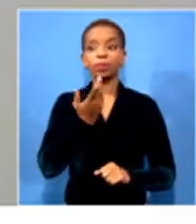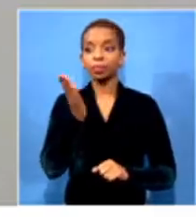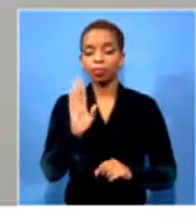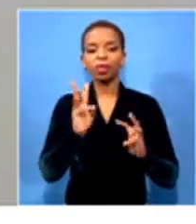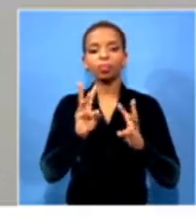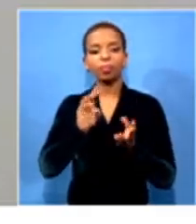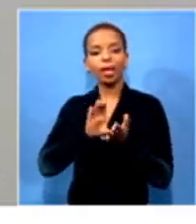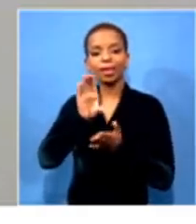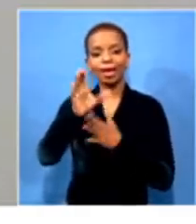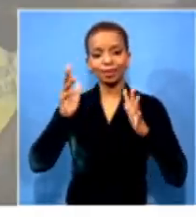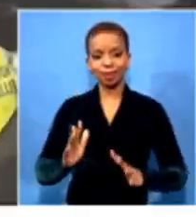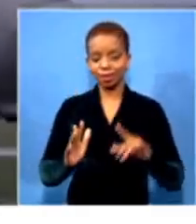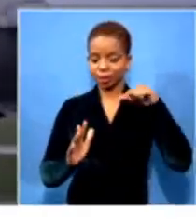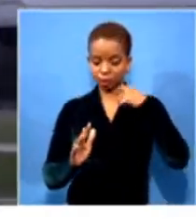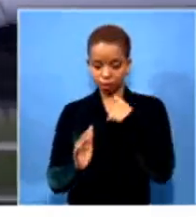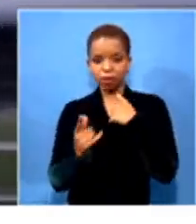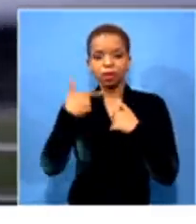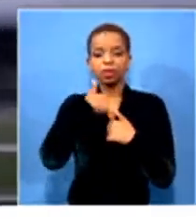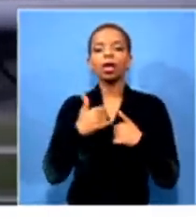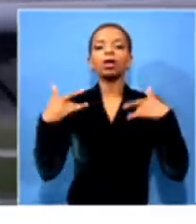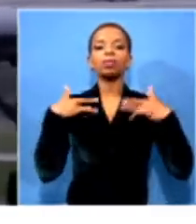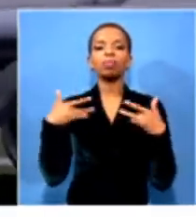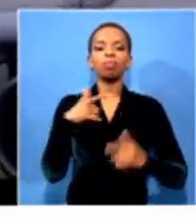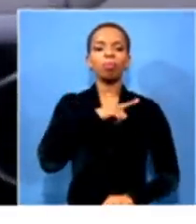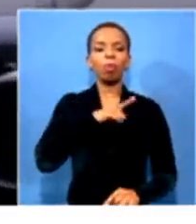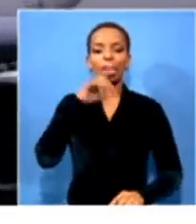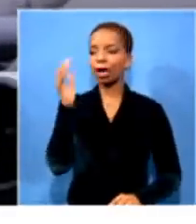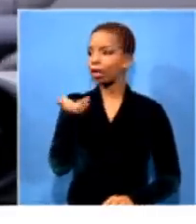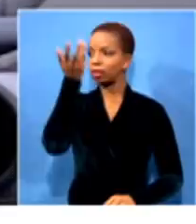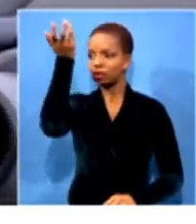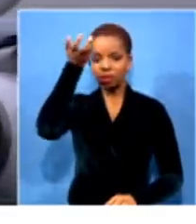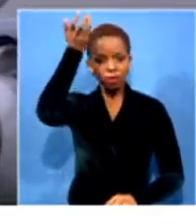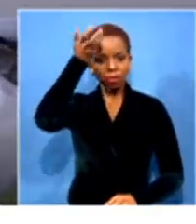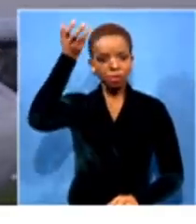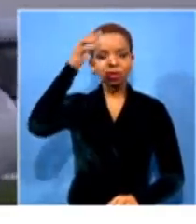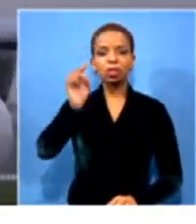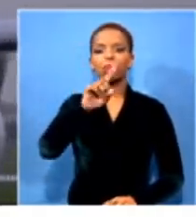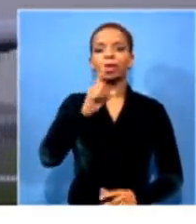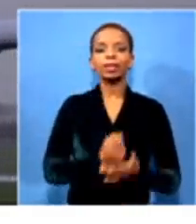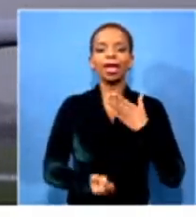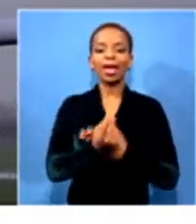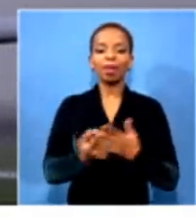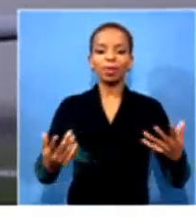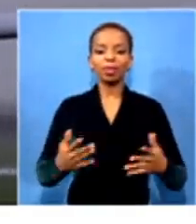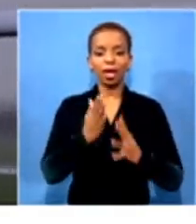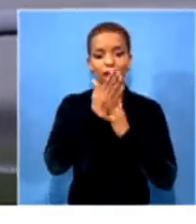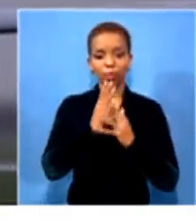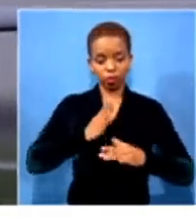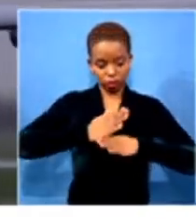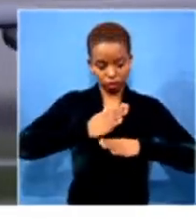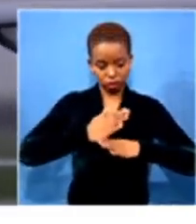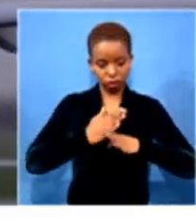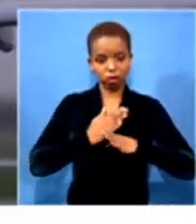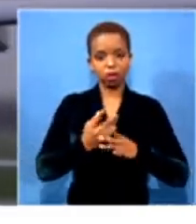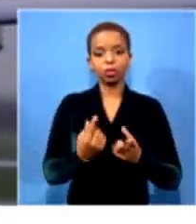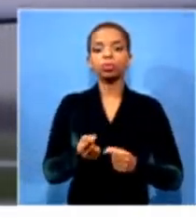will be rescued, and also the employees who are in limbo, who don't actually know what their employment status is between yesterday and today. So you